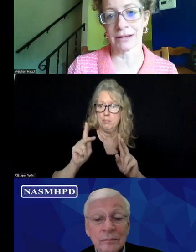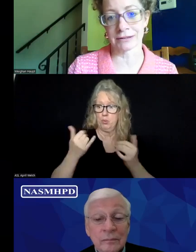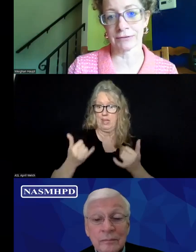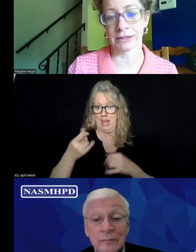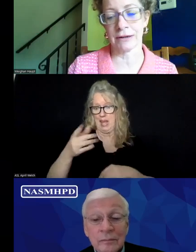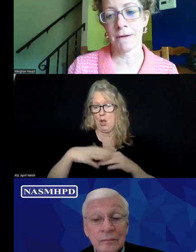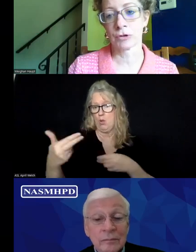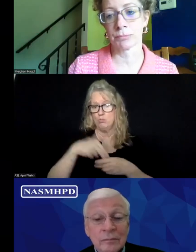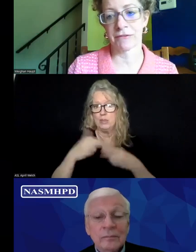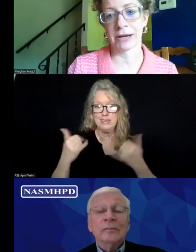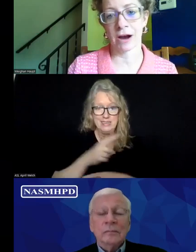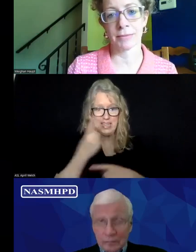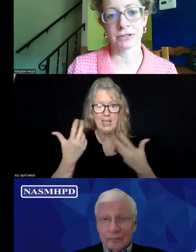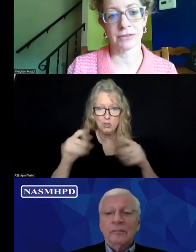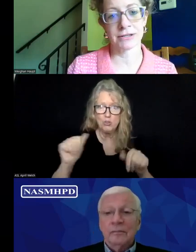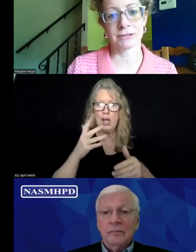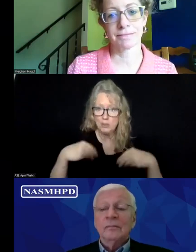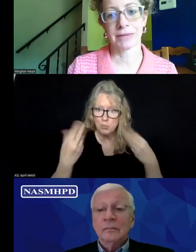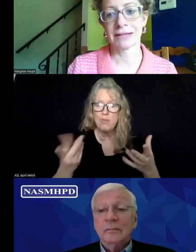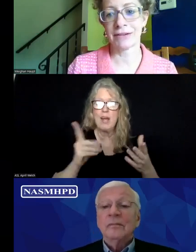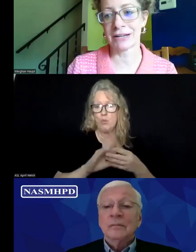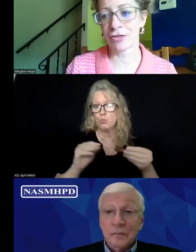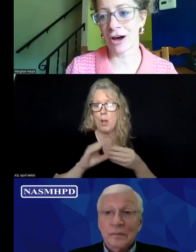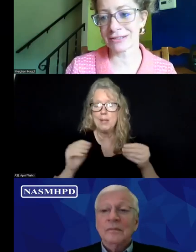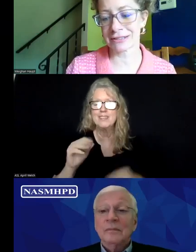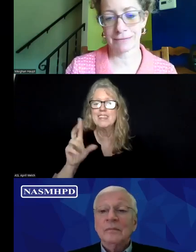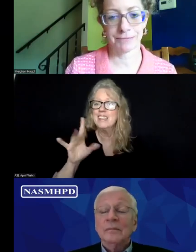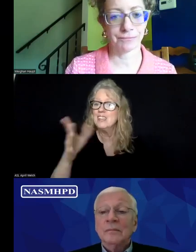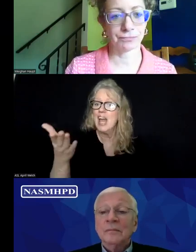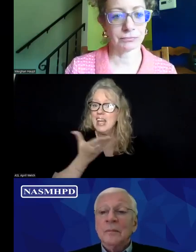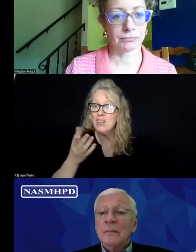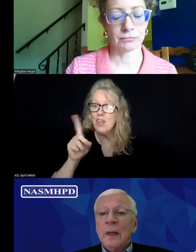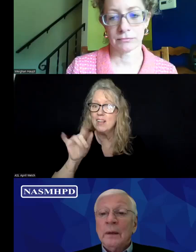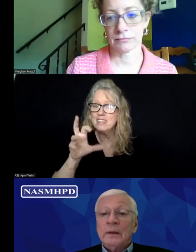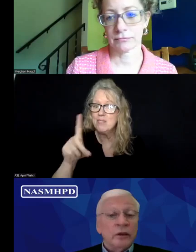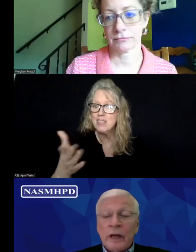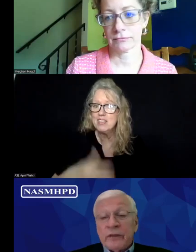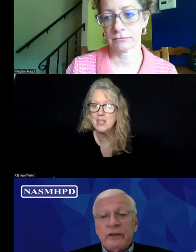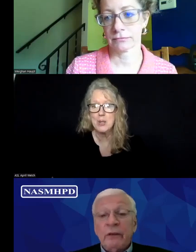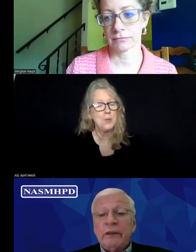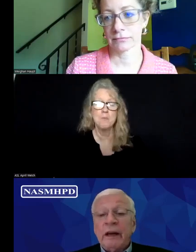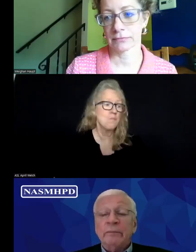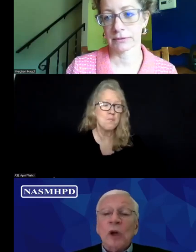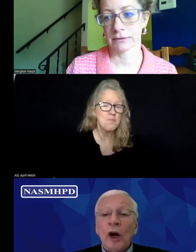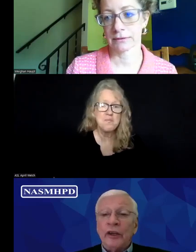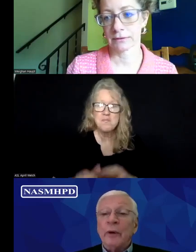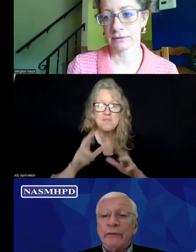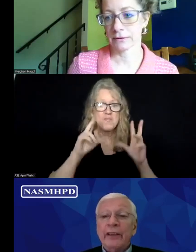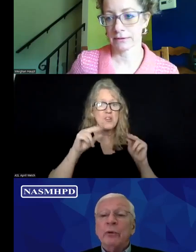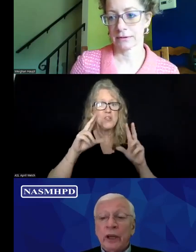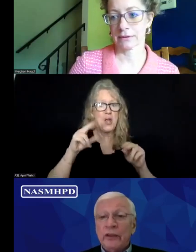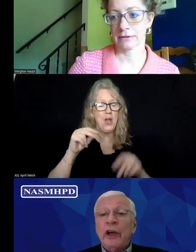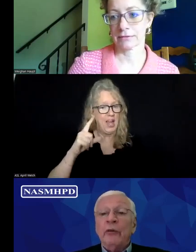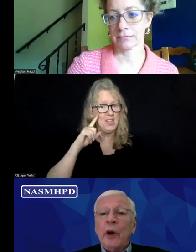working collectively to provide comments on this. David, any thoughts? No, I'm heartened